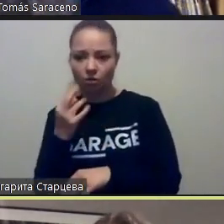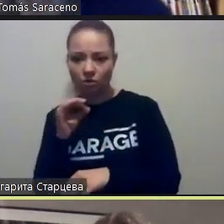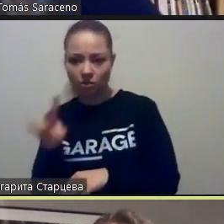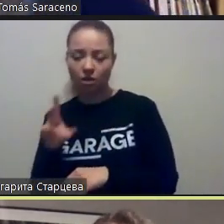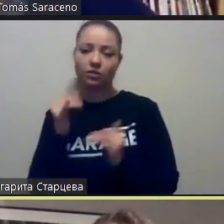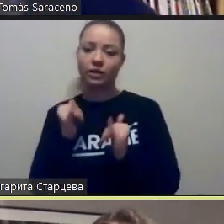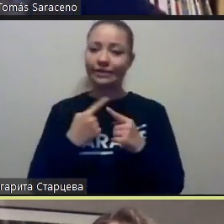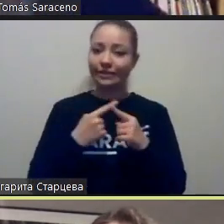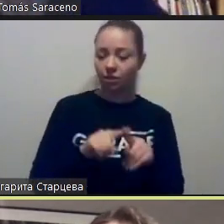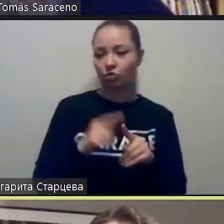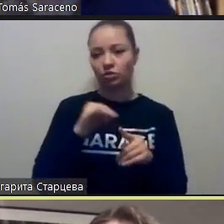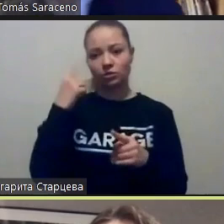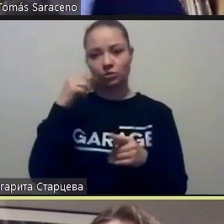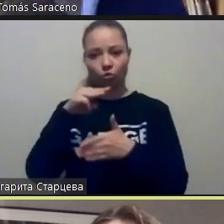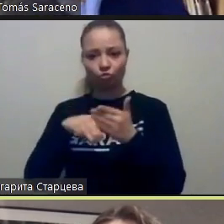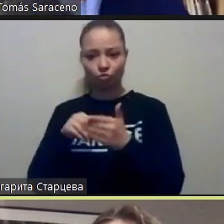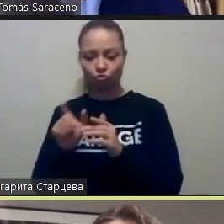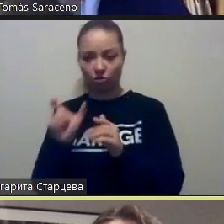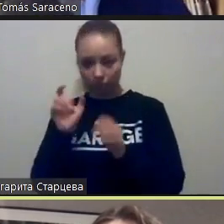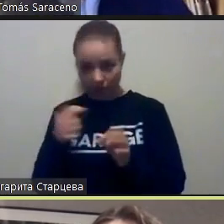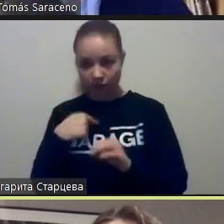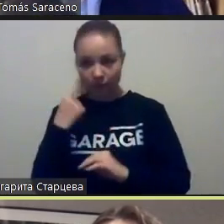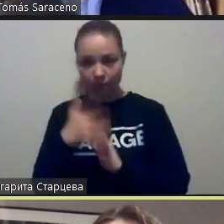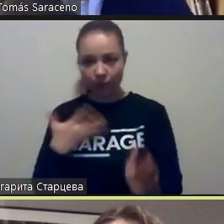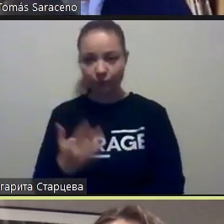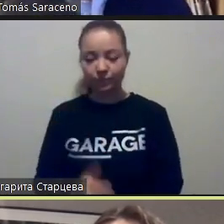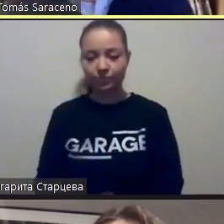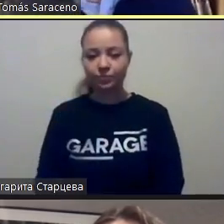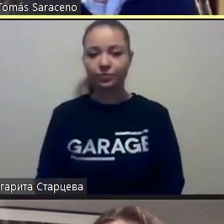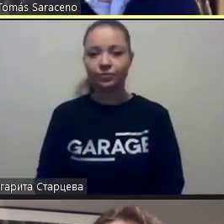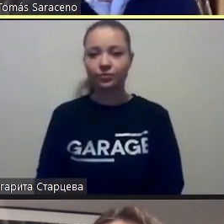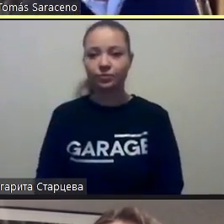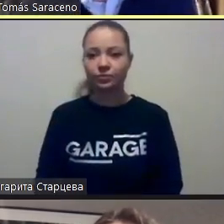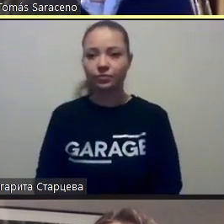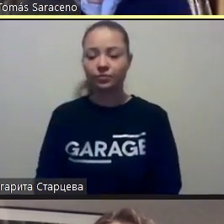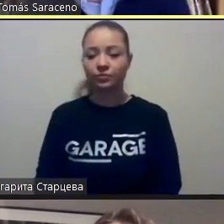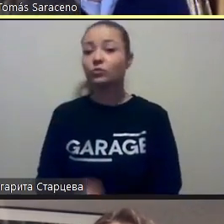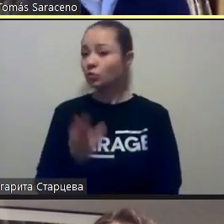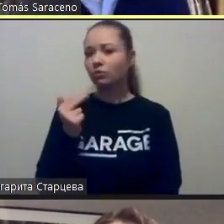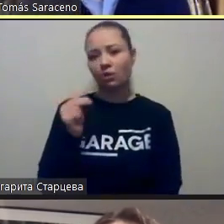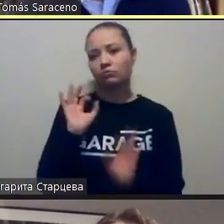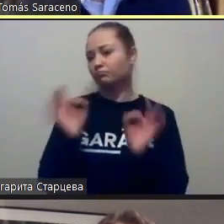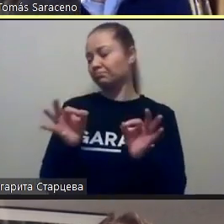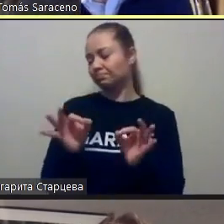base, add new technology, add new theories. Am I right? Yes, absolutely.